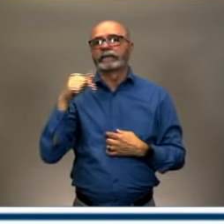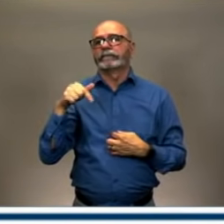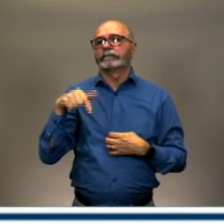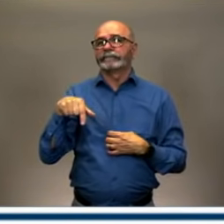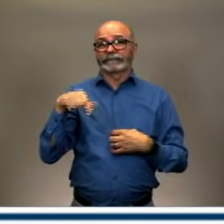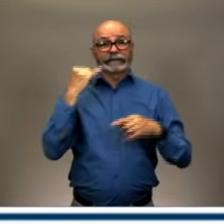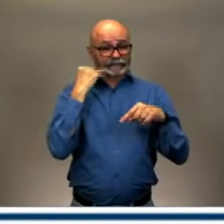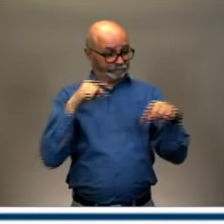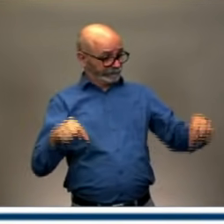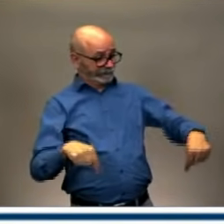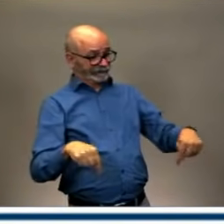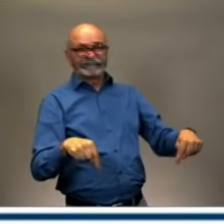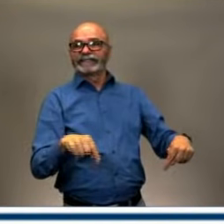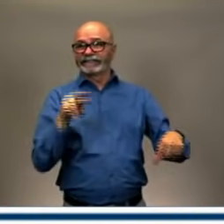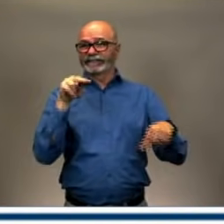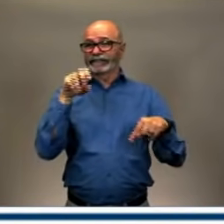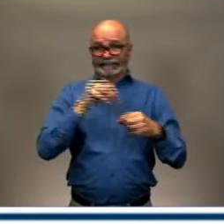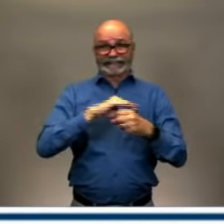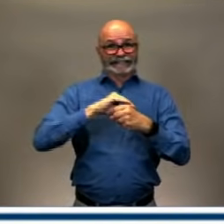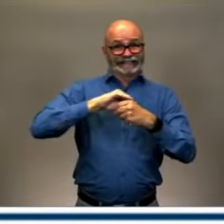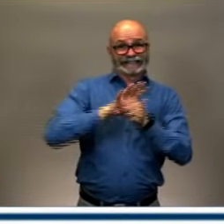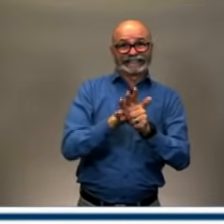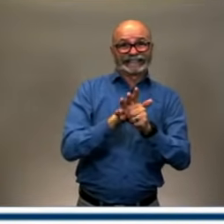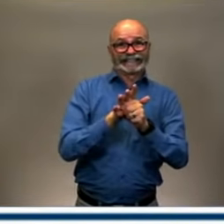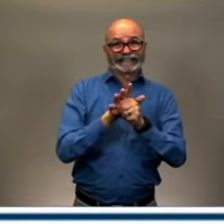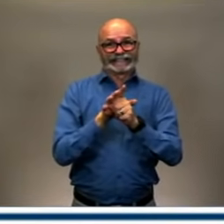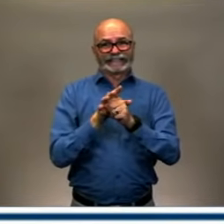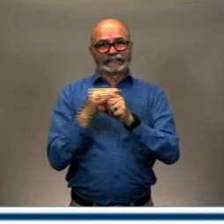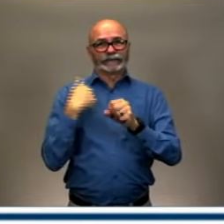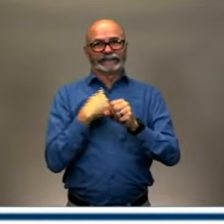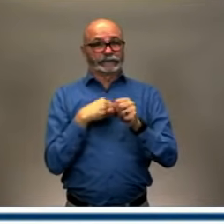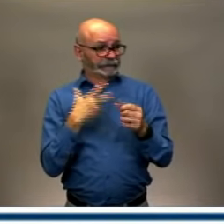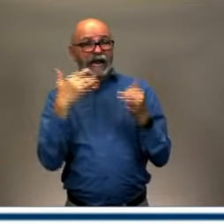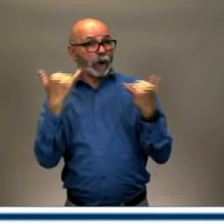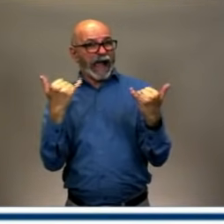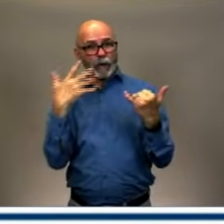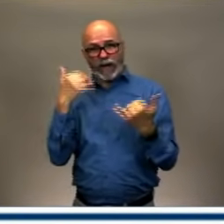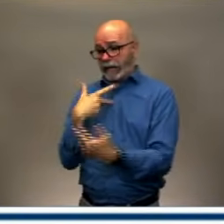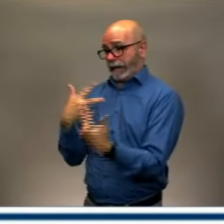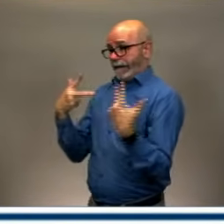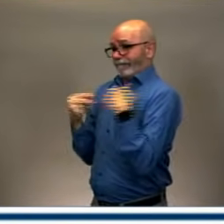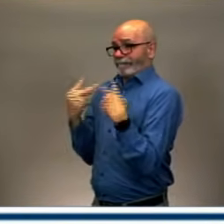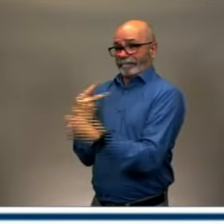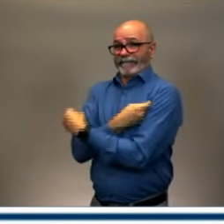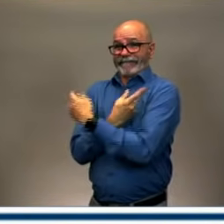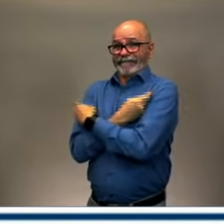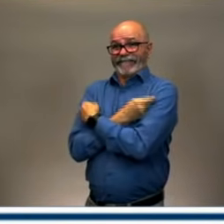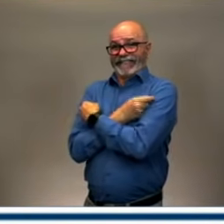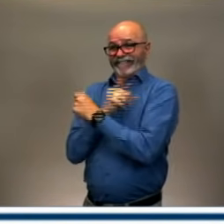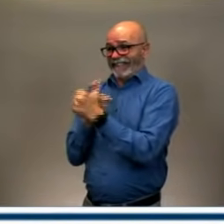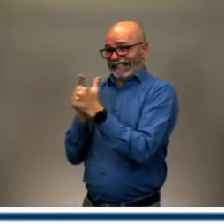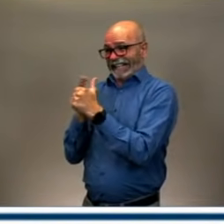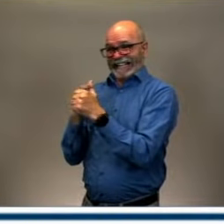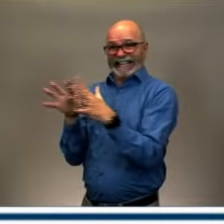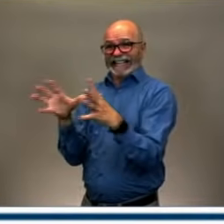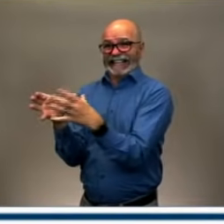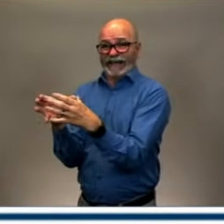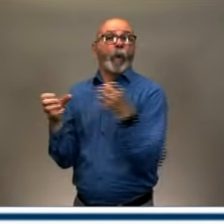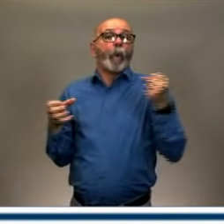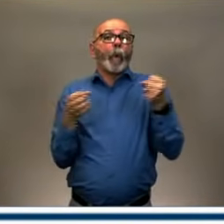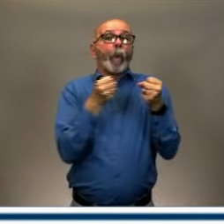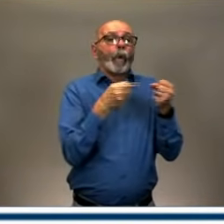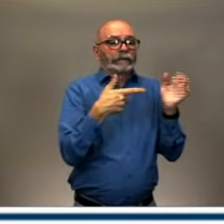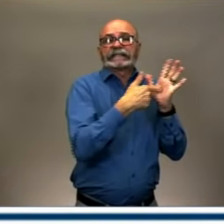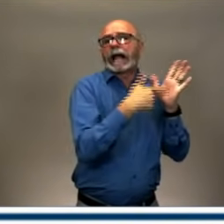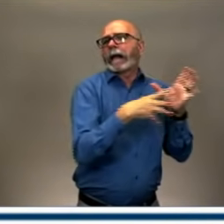make decisions such as holding back the product to ensure that we can give people the second dose. It's also